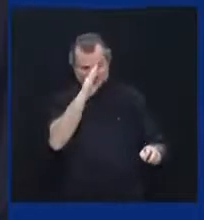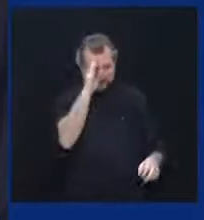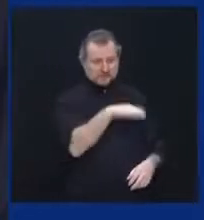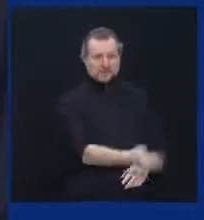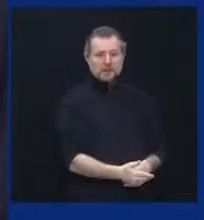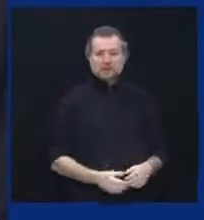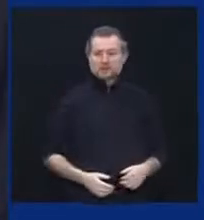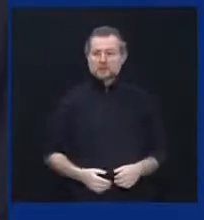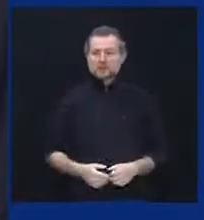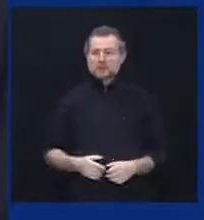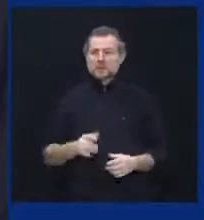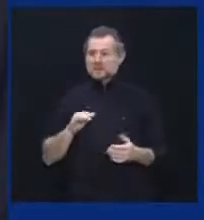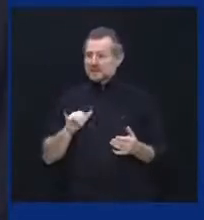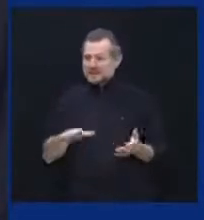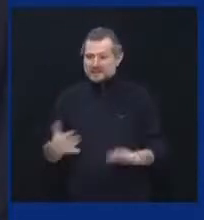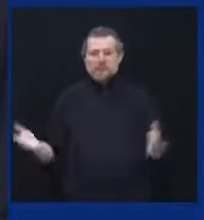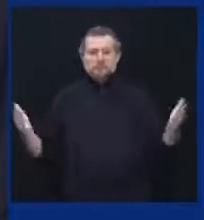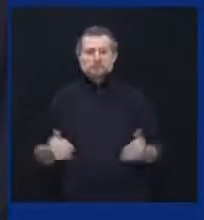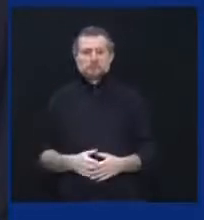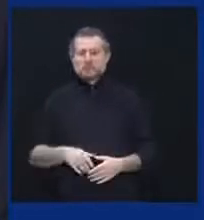died.